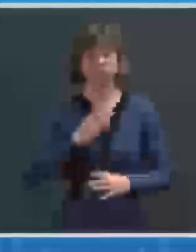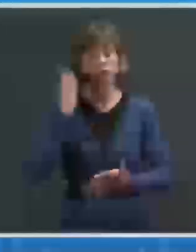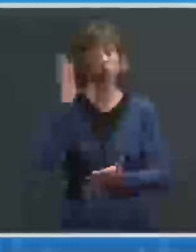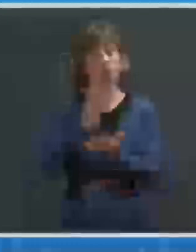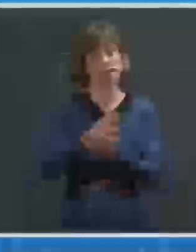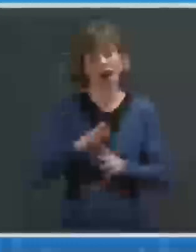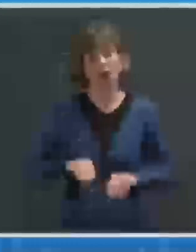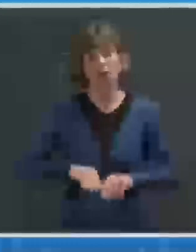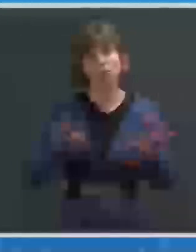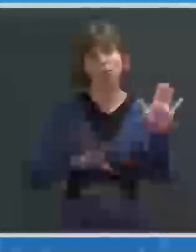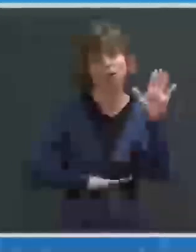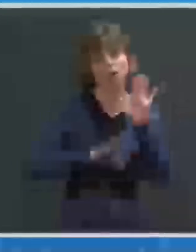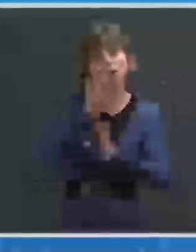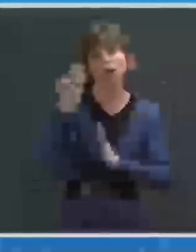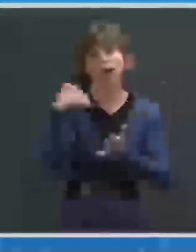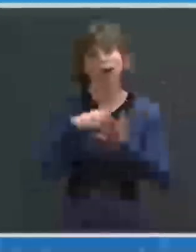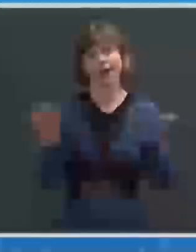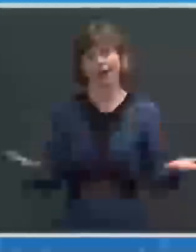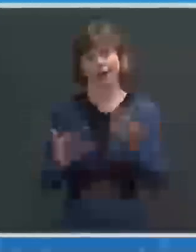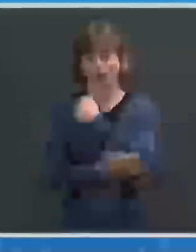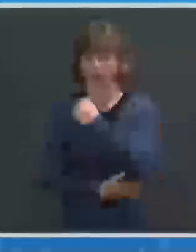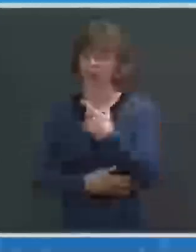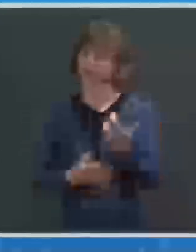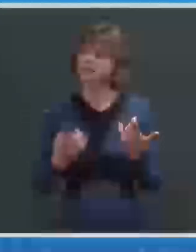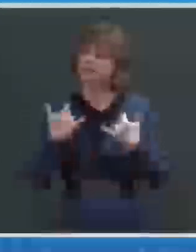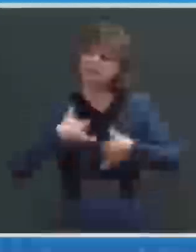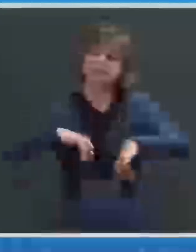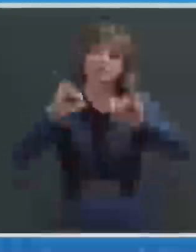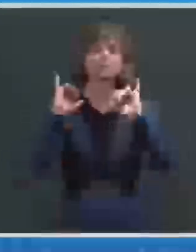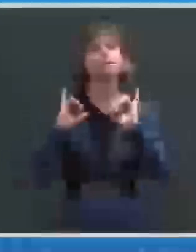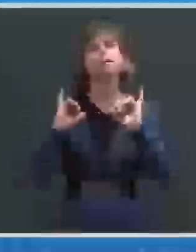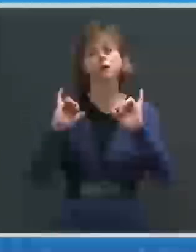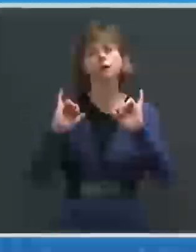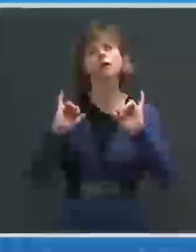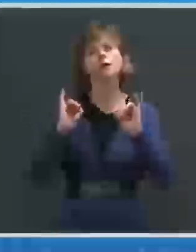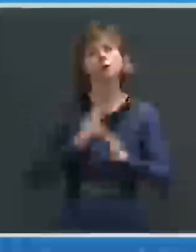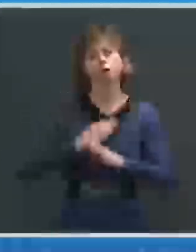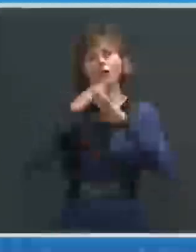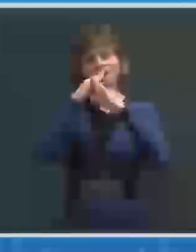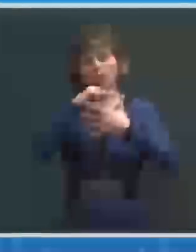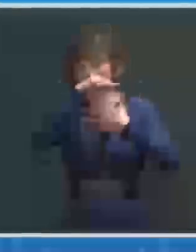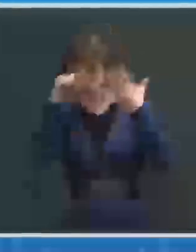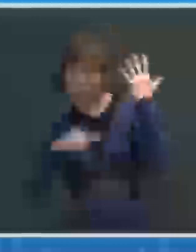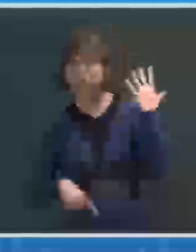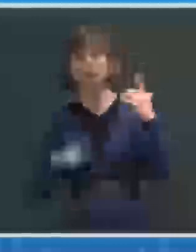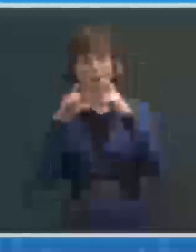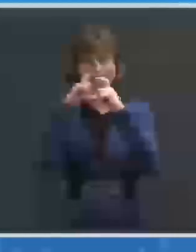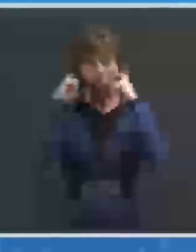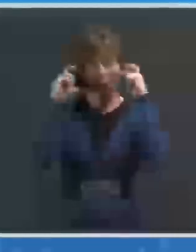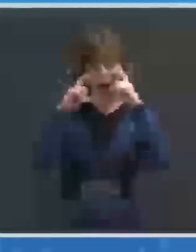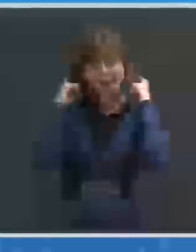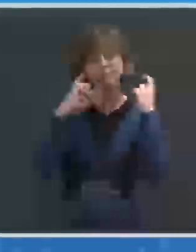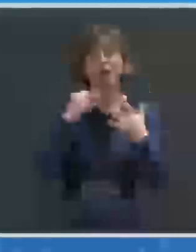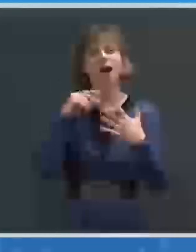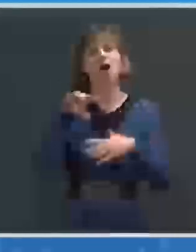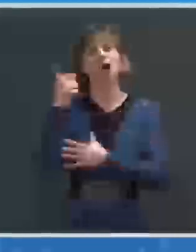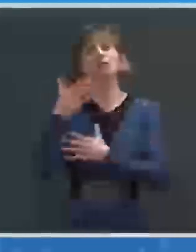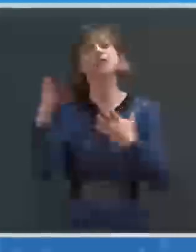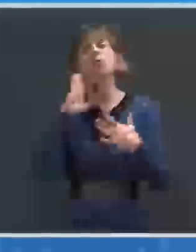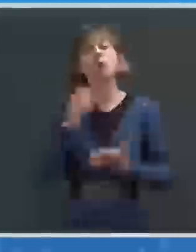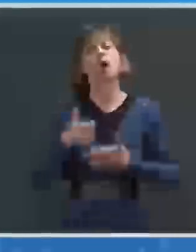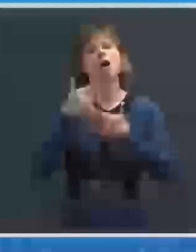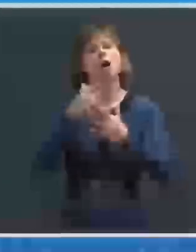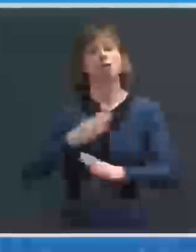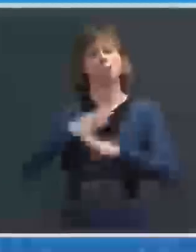stay strong in your conviction. Continue wearing your well-fitted mask and taking the other public health prevention actions that we